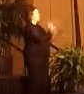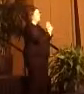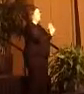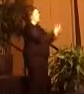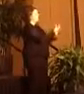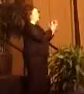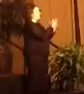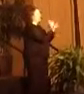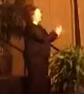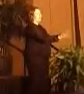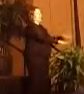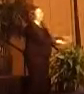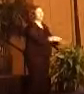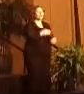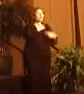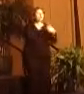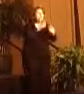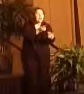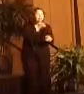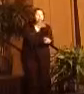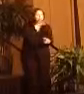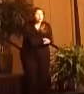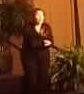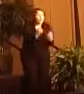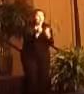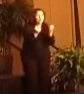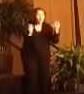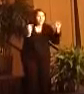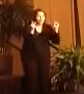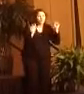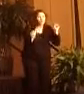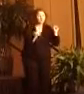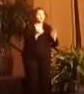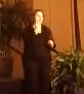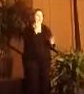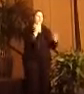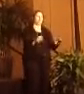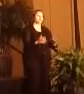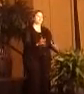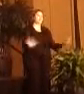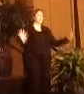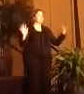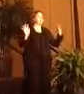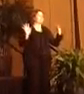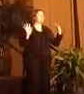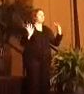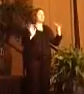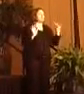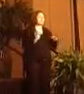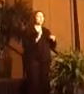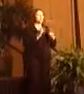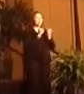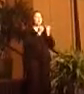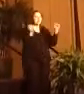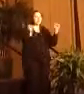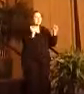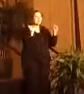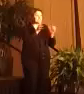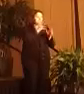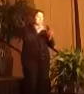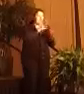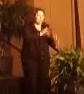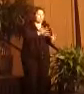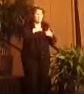get one time, like, you get one chance, and you just, coming out is like throwing up, and you start